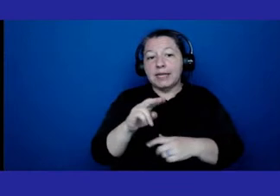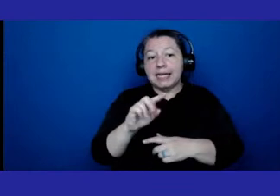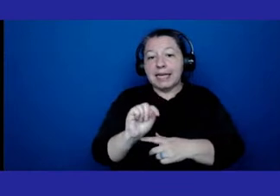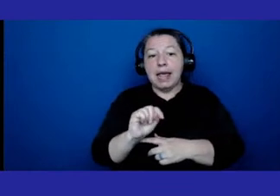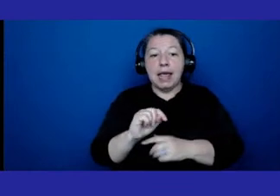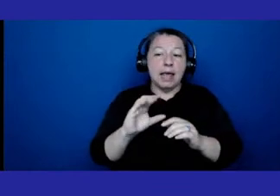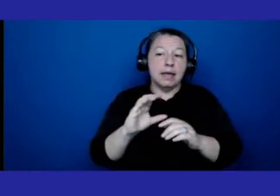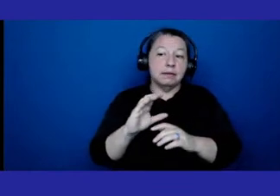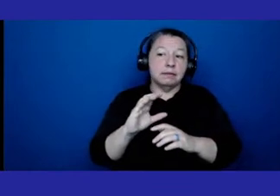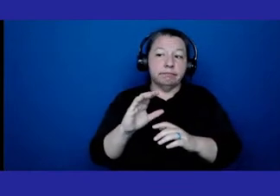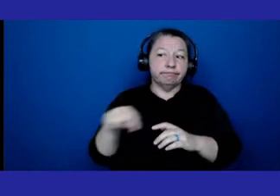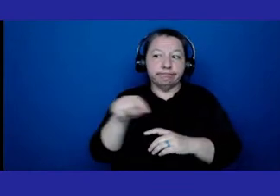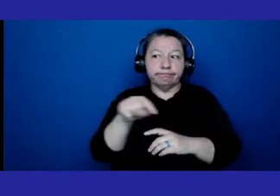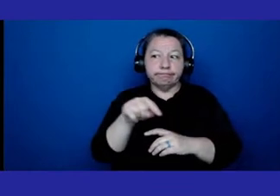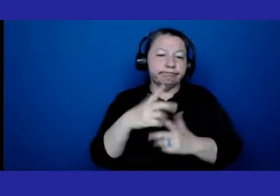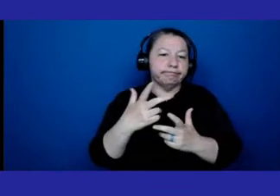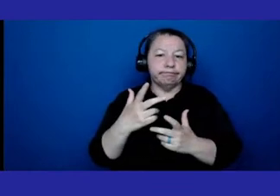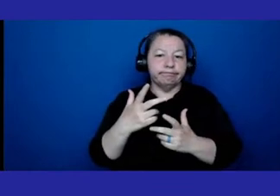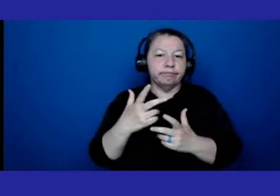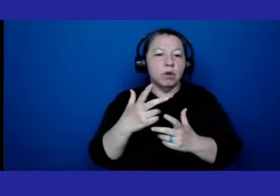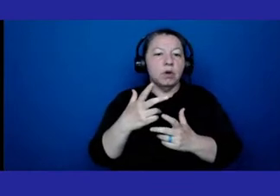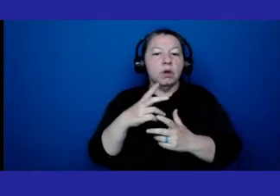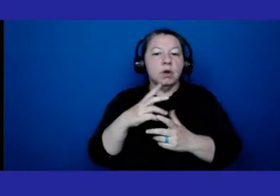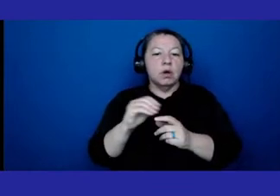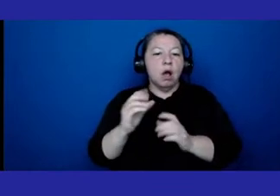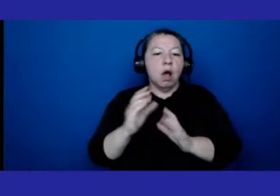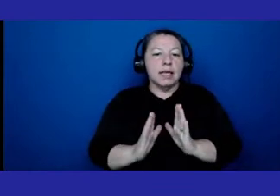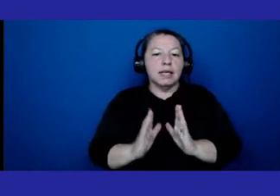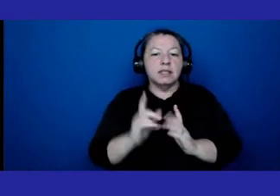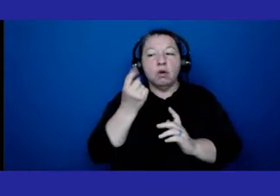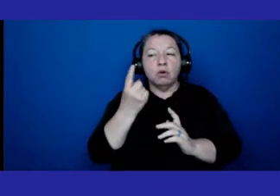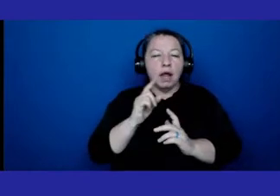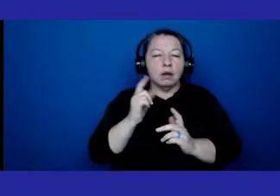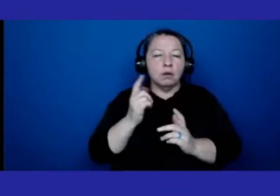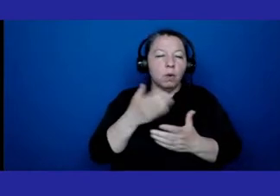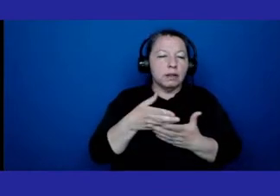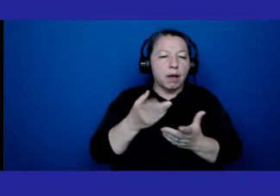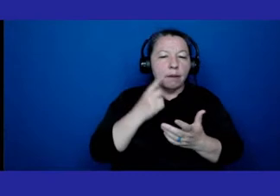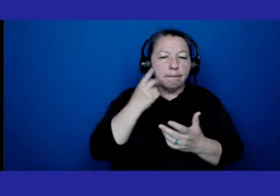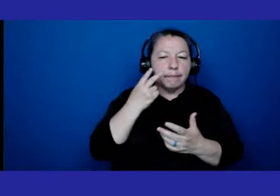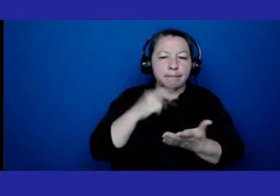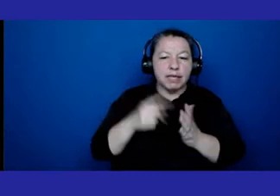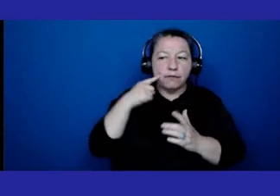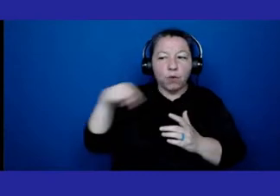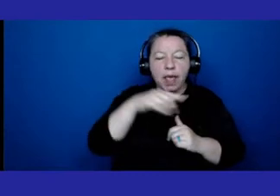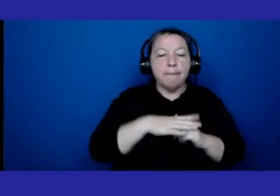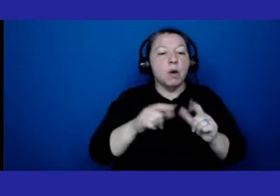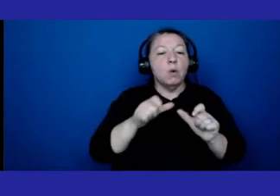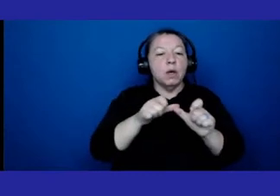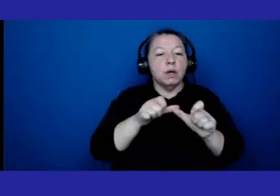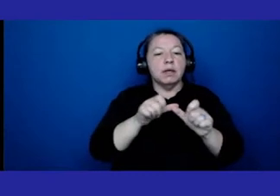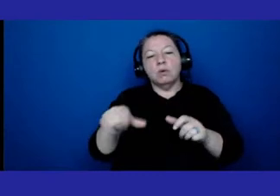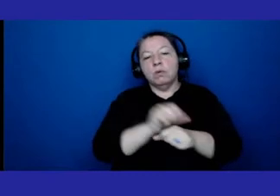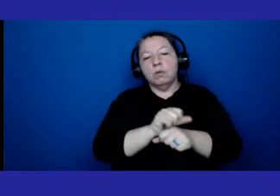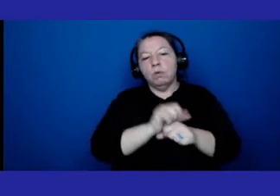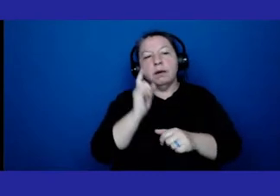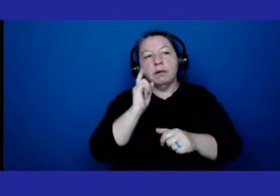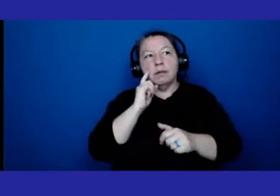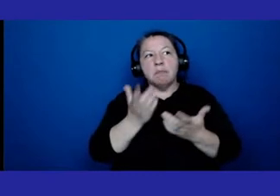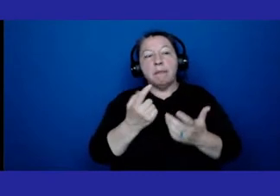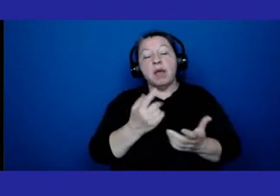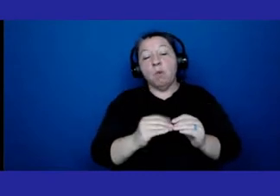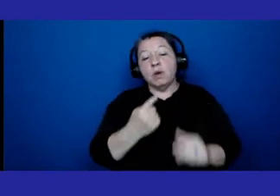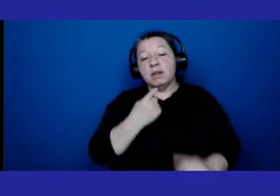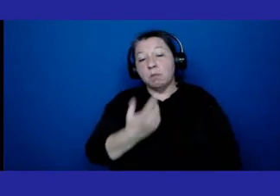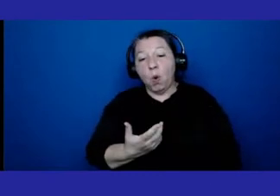of understanding kind of what the budget means to them. We'll continue that work. And I think maybe disappointingly, there